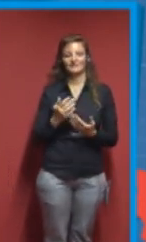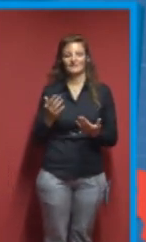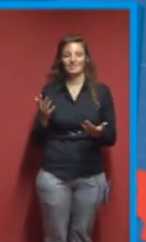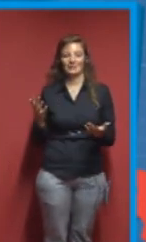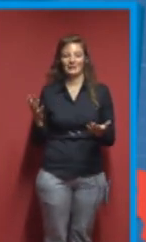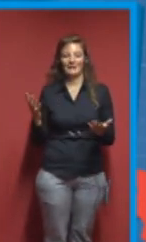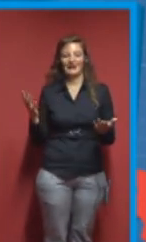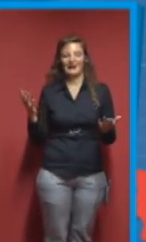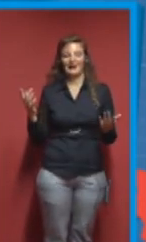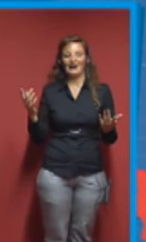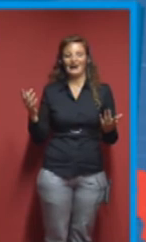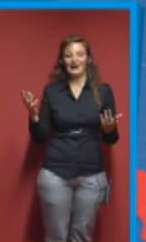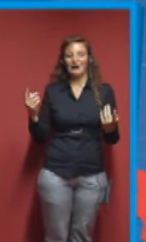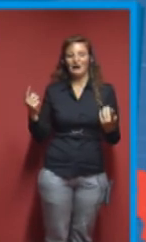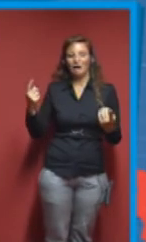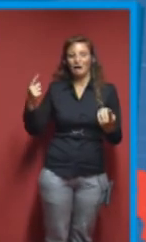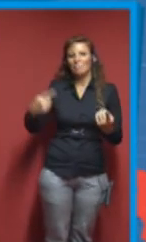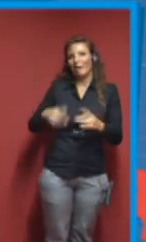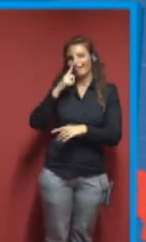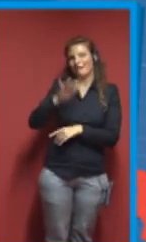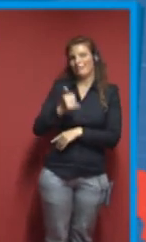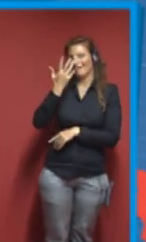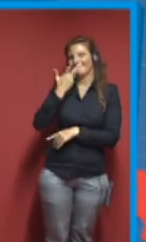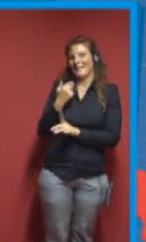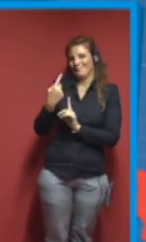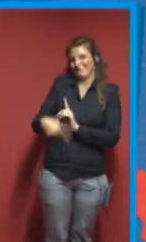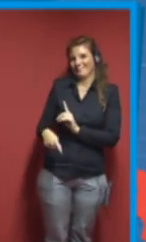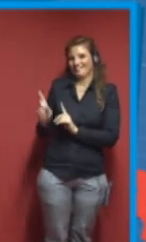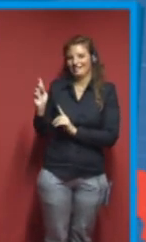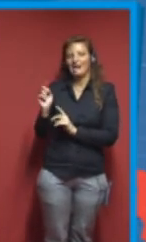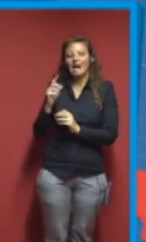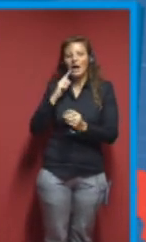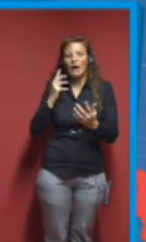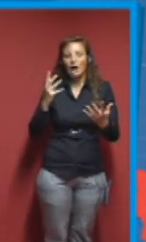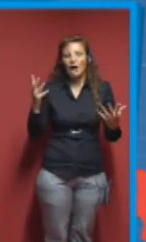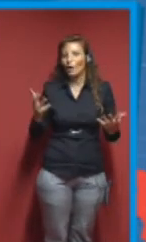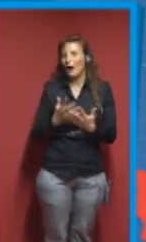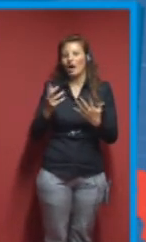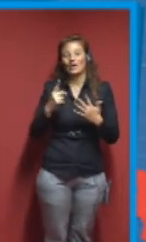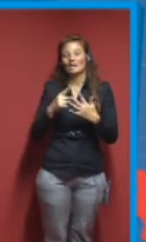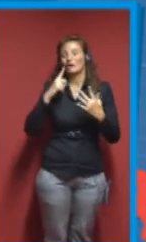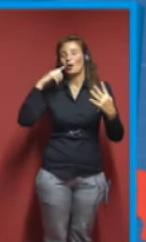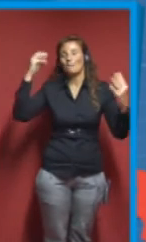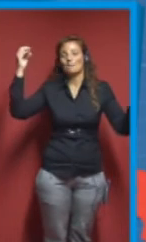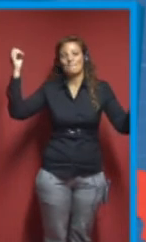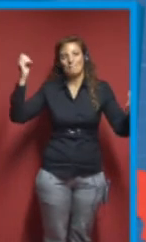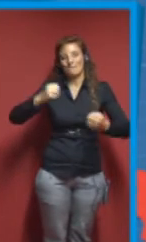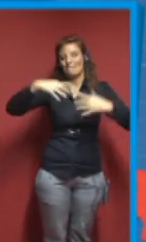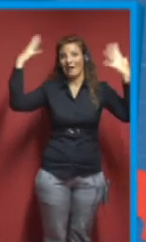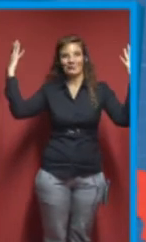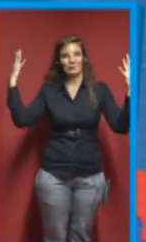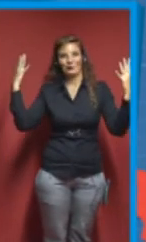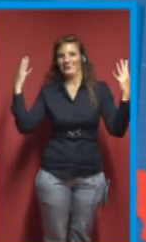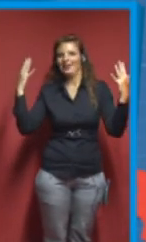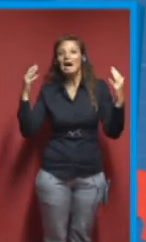that's la tipica cosa che vi piace fare, giusto? È qualcosa assolutamente di magico che cambia la vostra esperienza. Uno